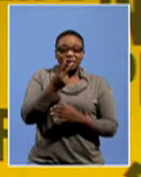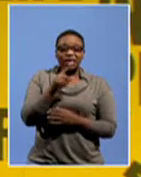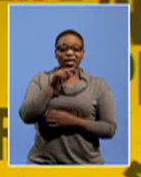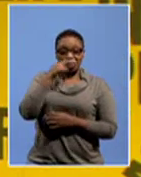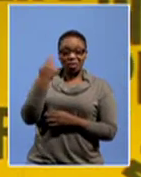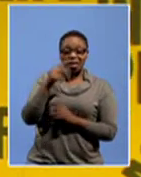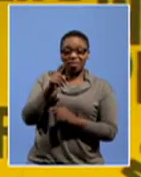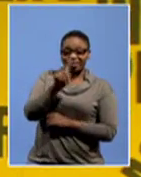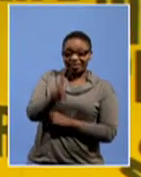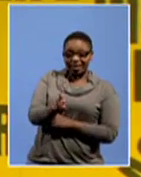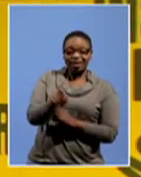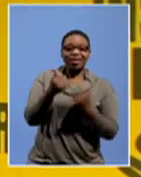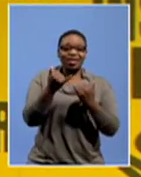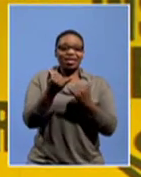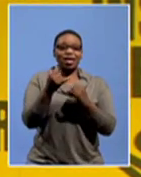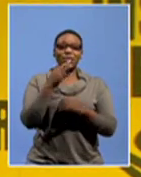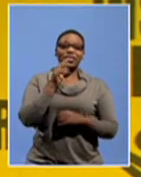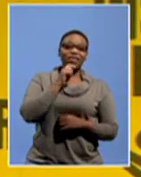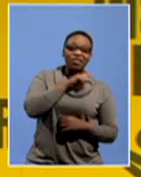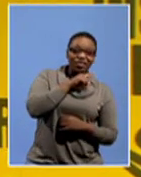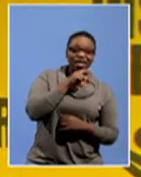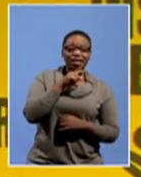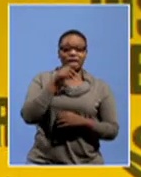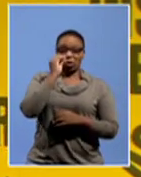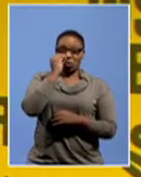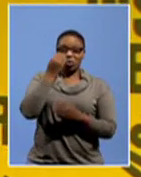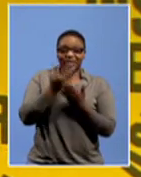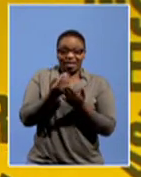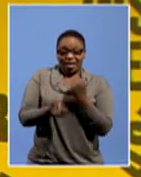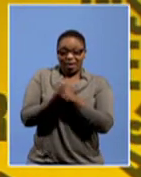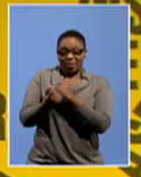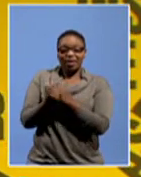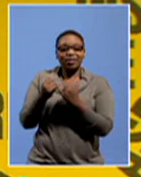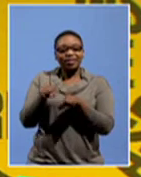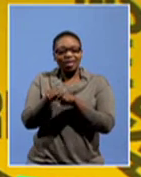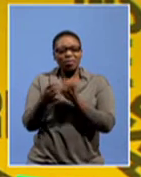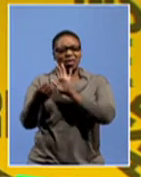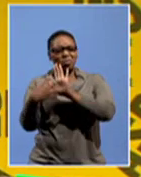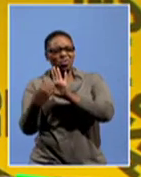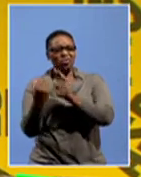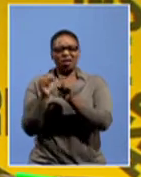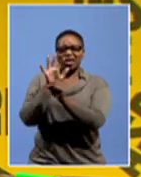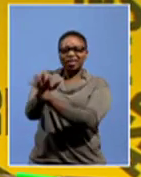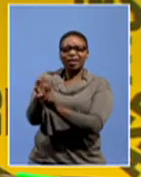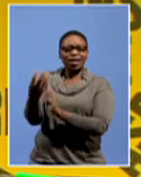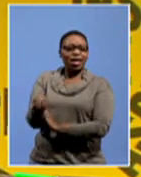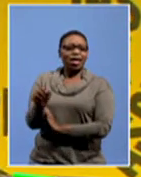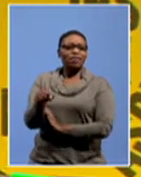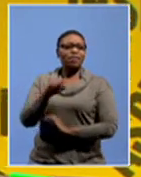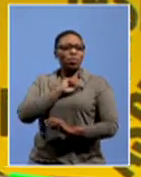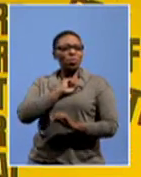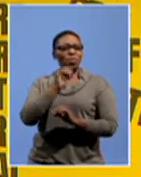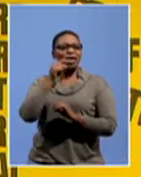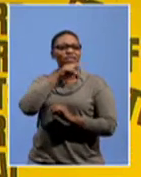it's election season, so fake news will take center stage. And even the media often get attacked with fake news